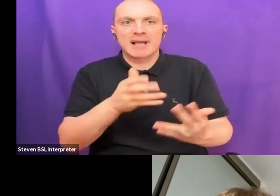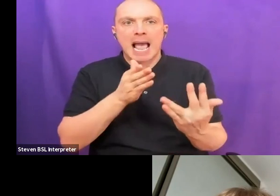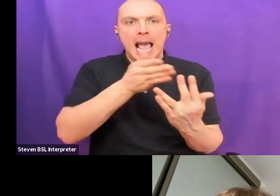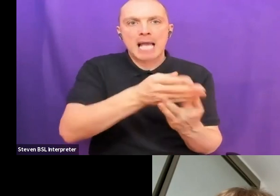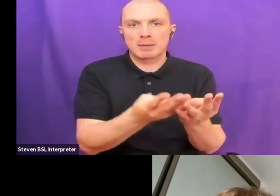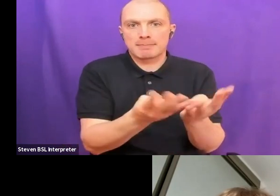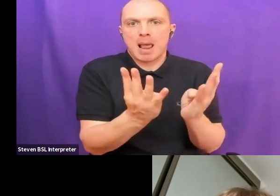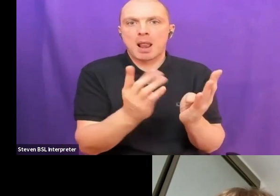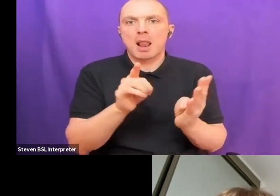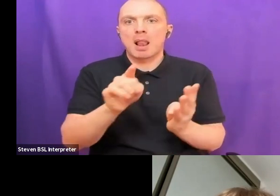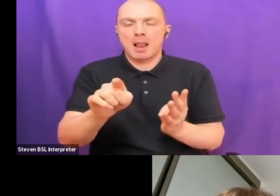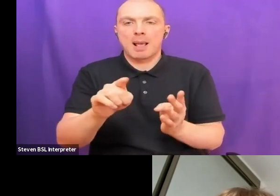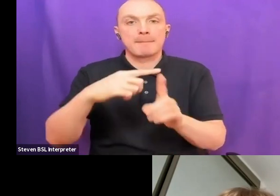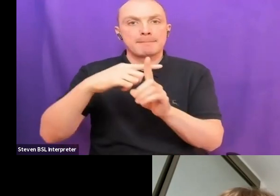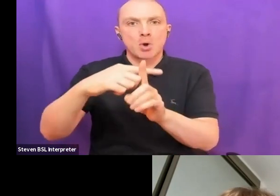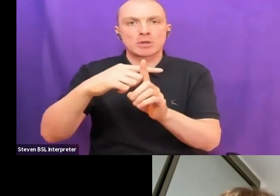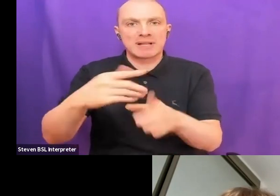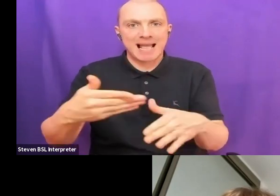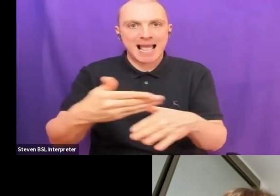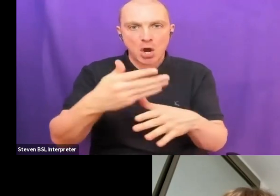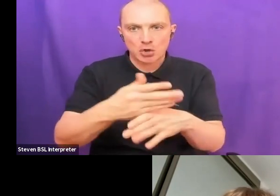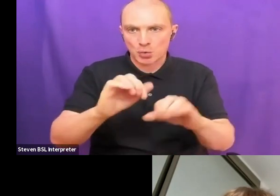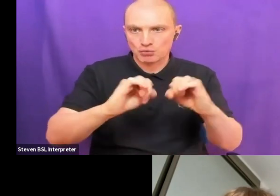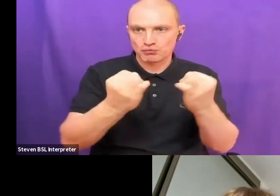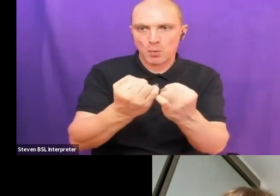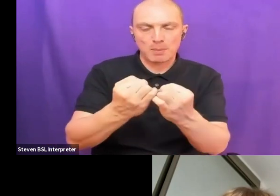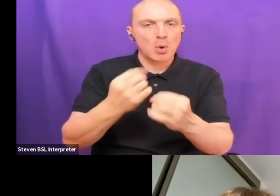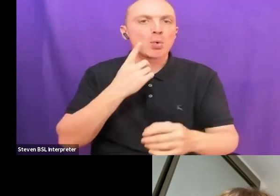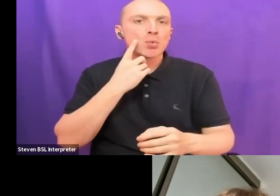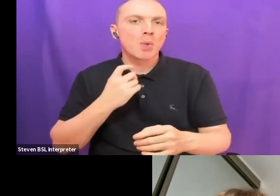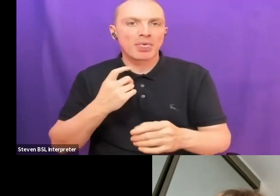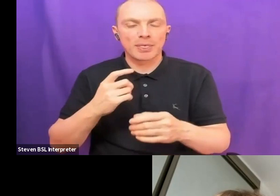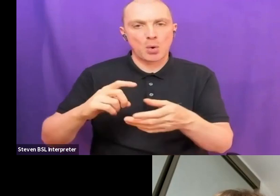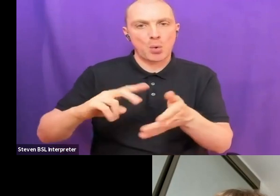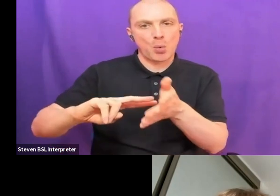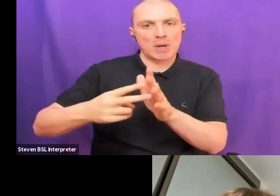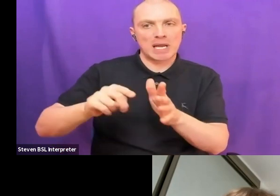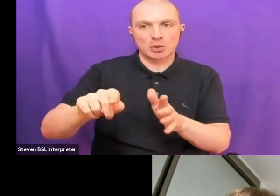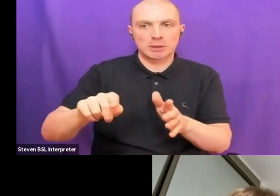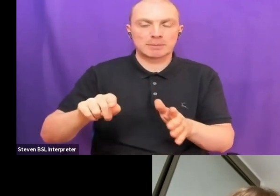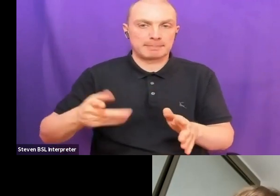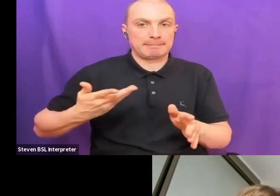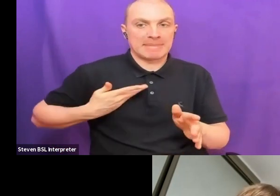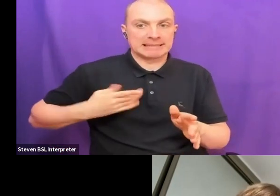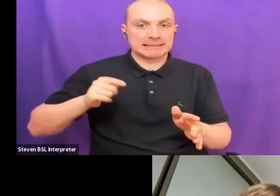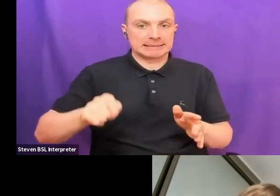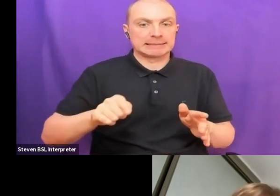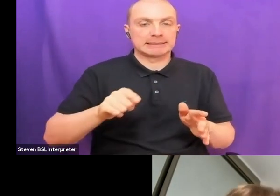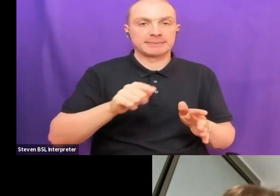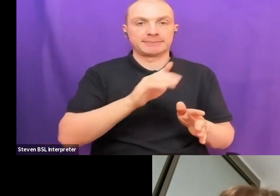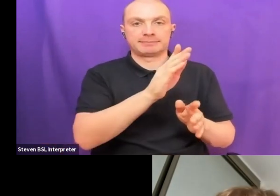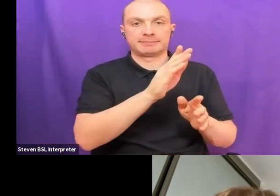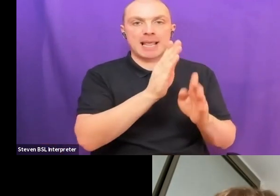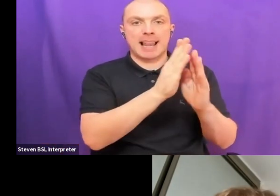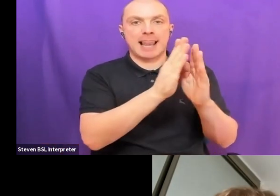Positive Action Group, youth organisations, Ardrossan Business, the NHS, library users, and as I